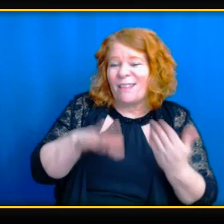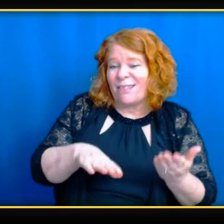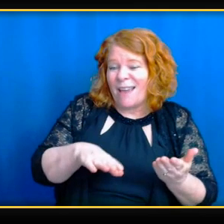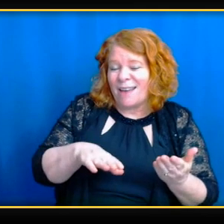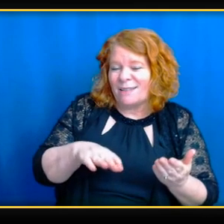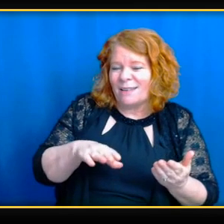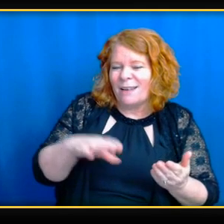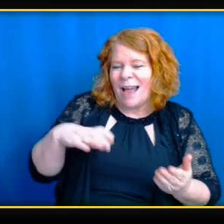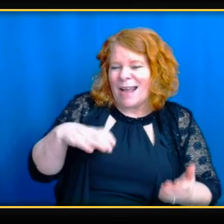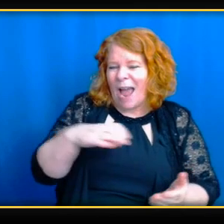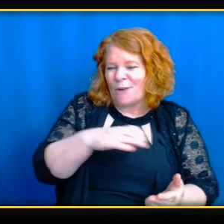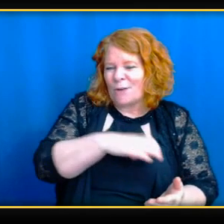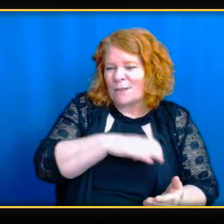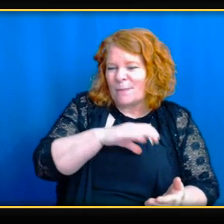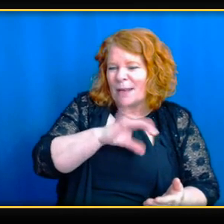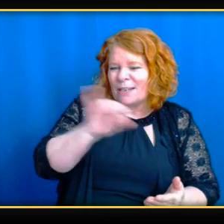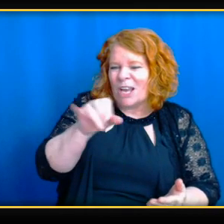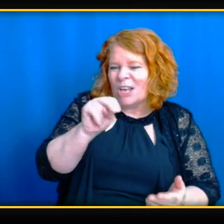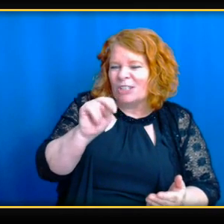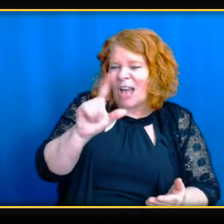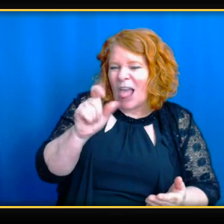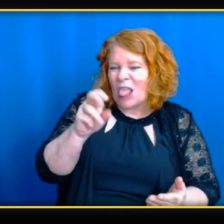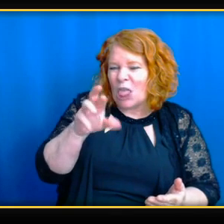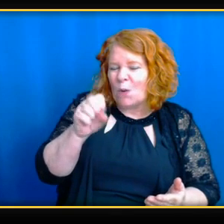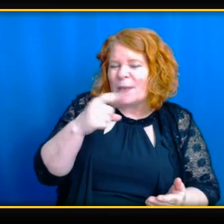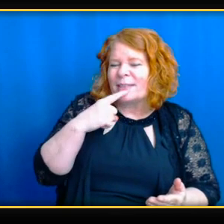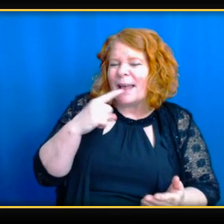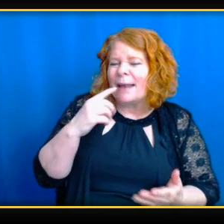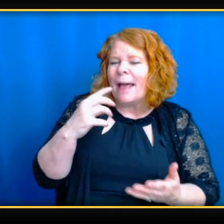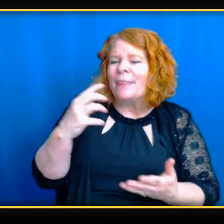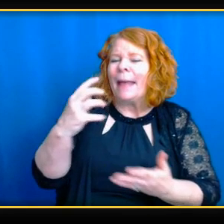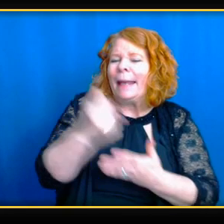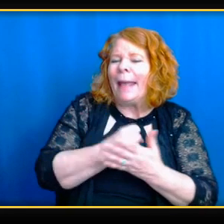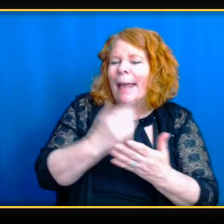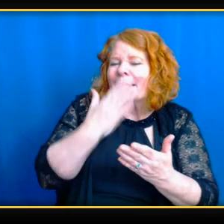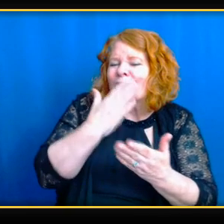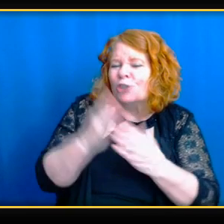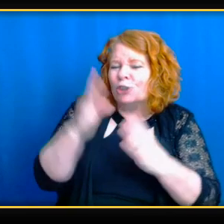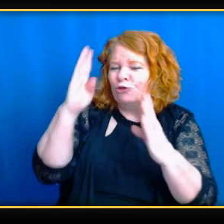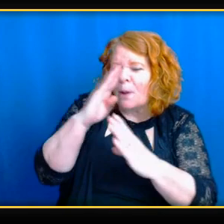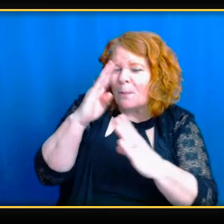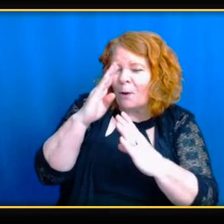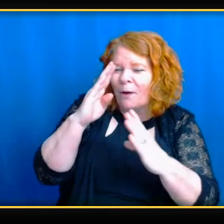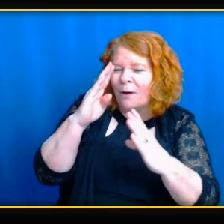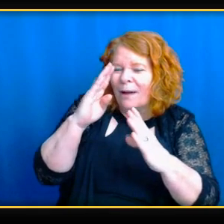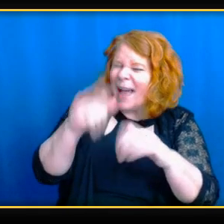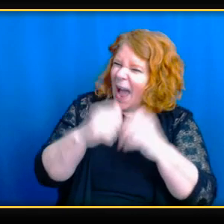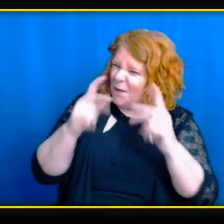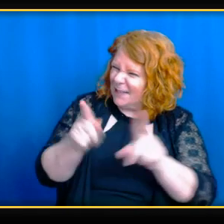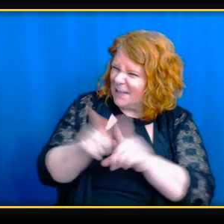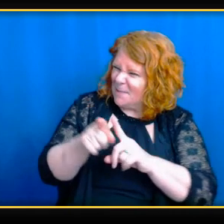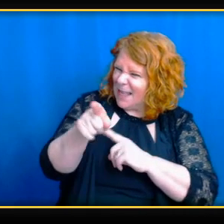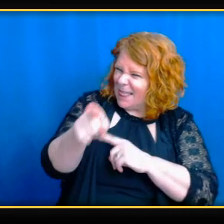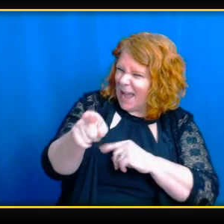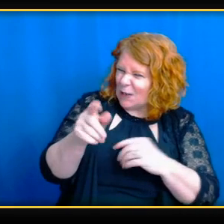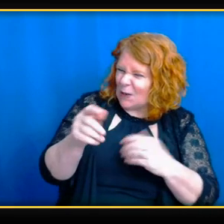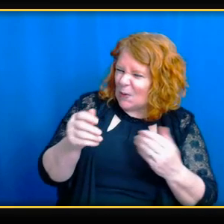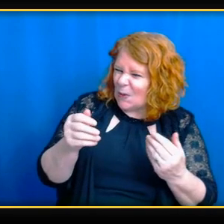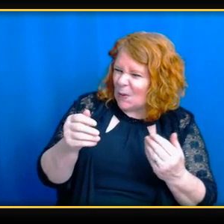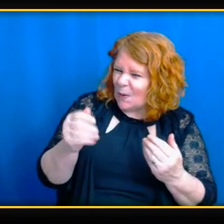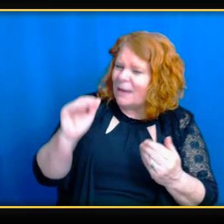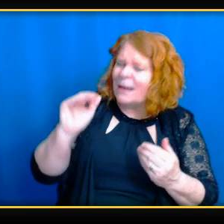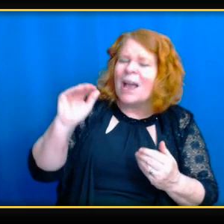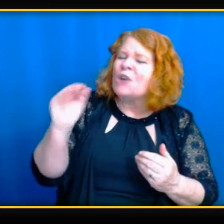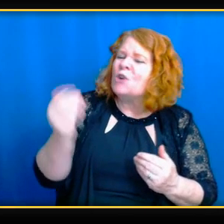get in good trouble. So how does someone like you, in my brief acquaintance with you, seeming like such